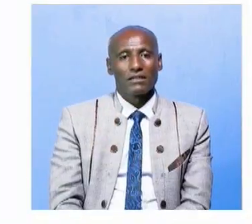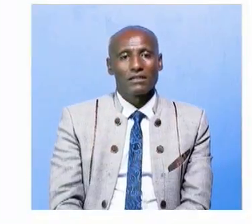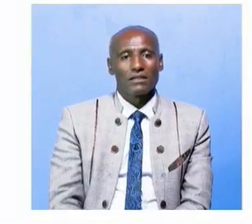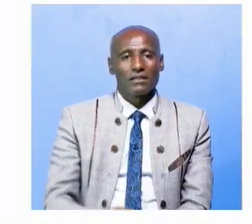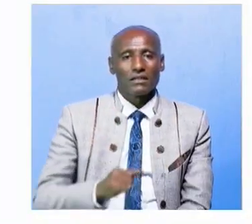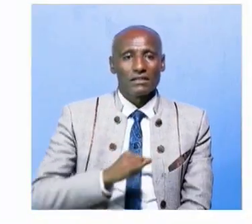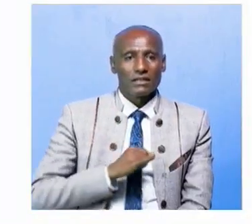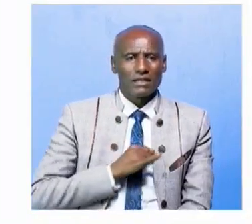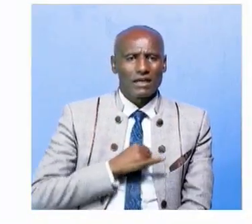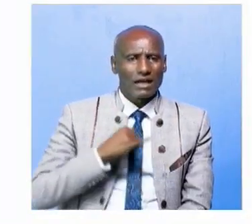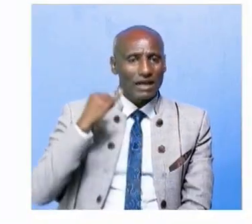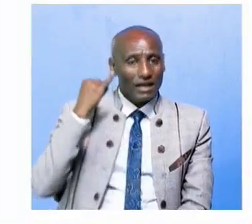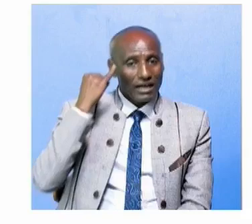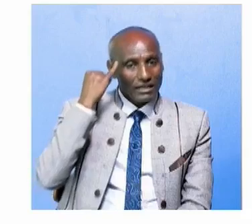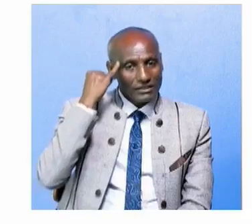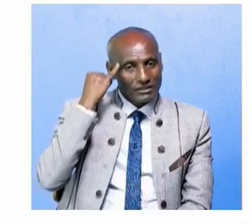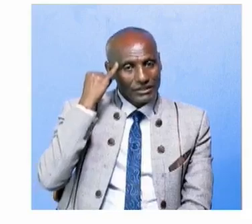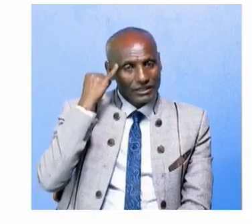I think